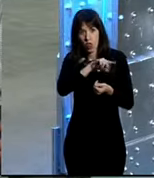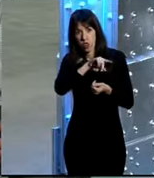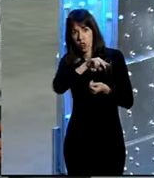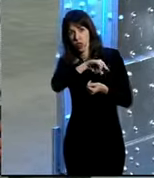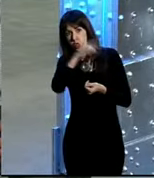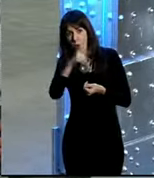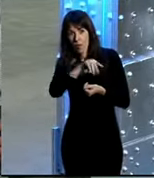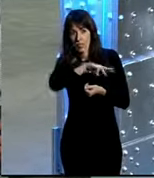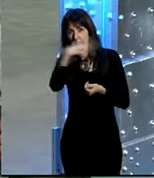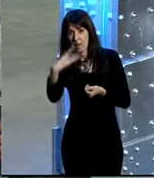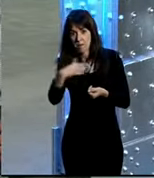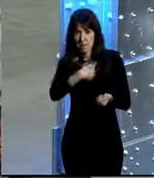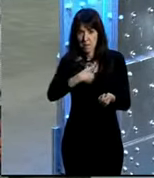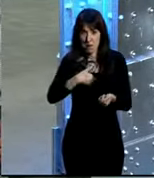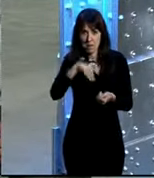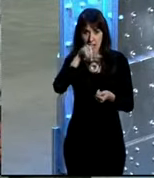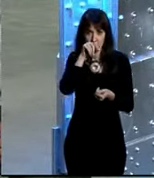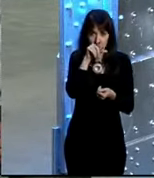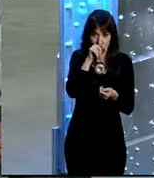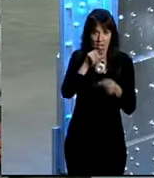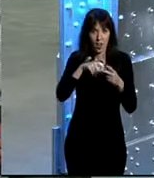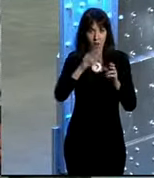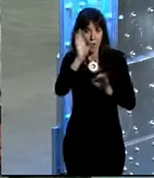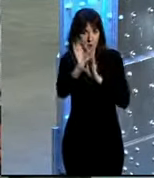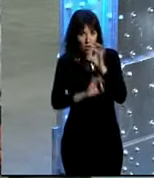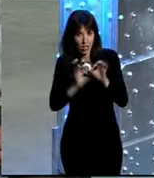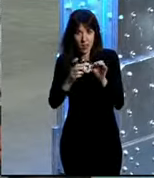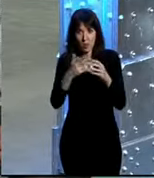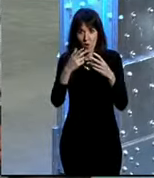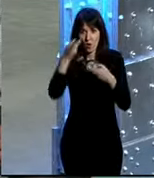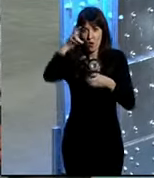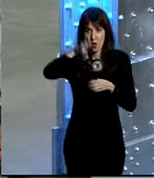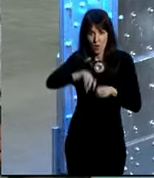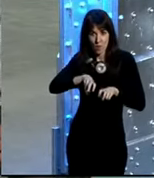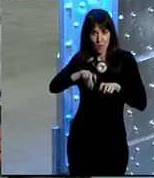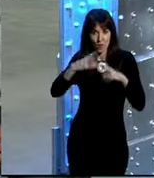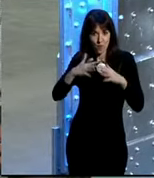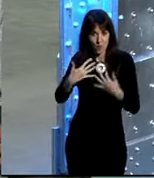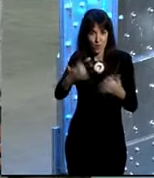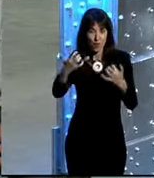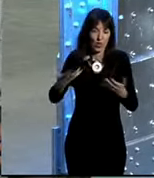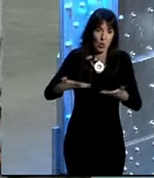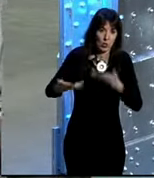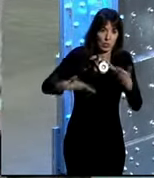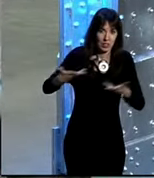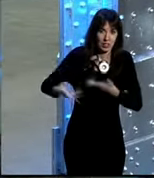I have a double or triple role. I am on Twitter. I'm